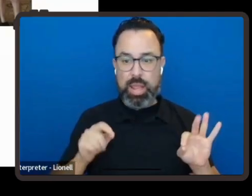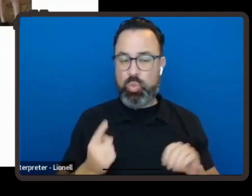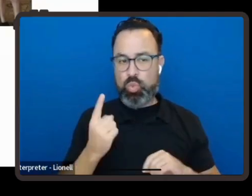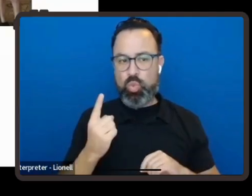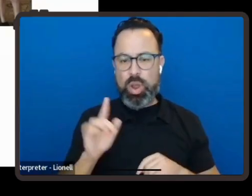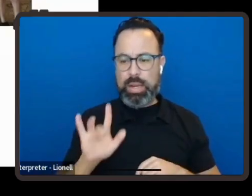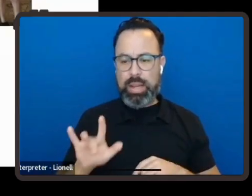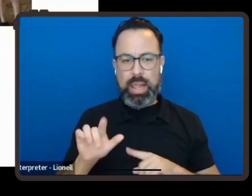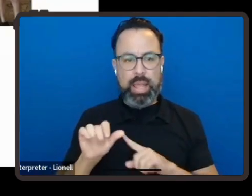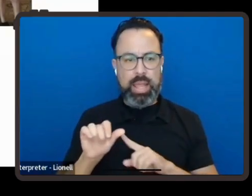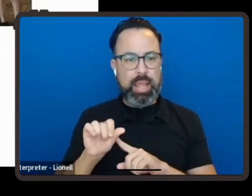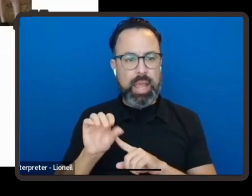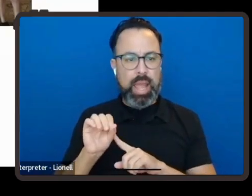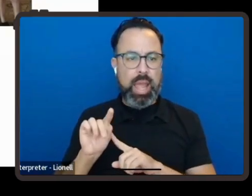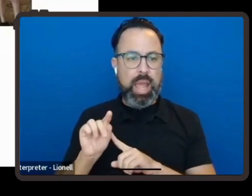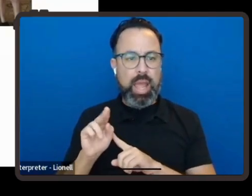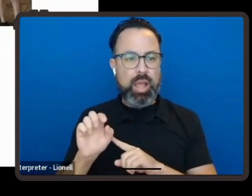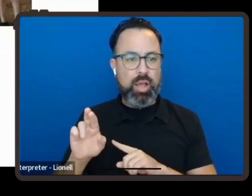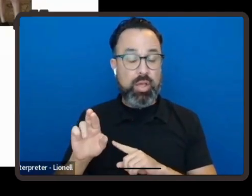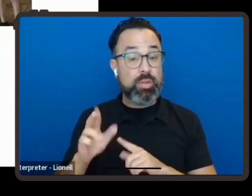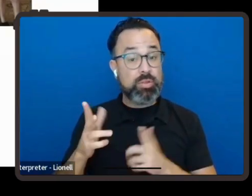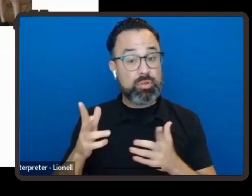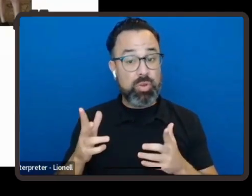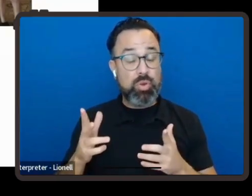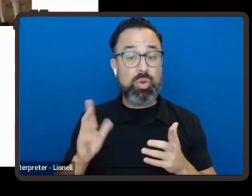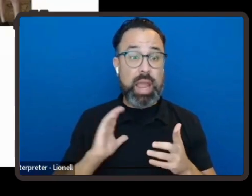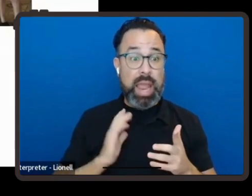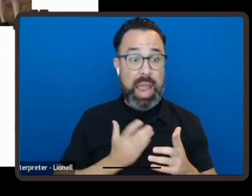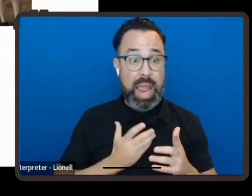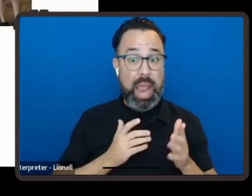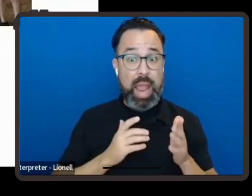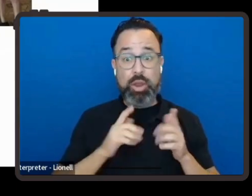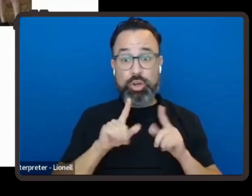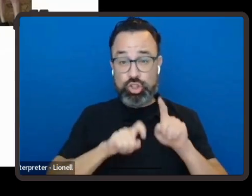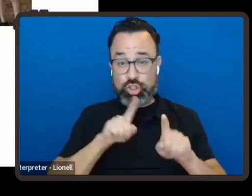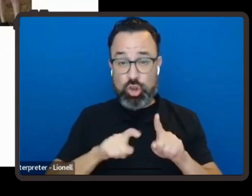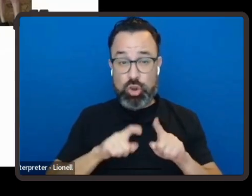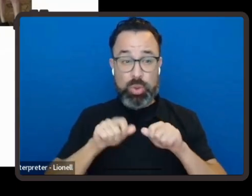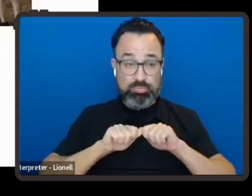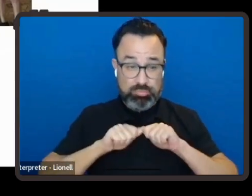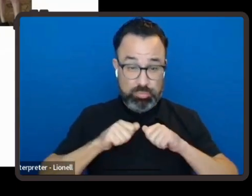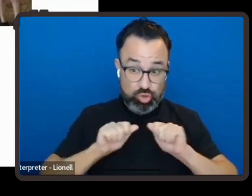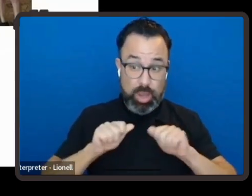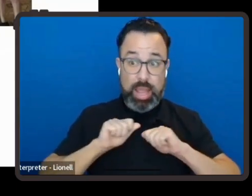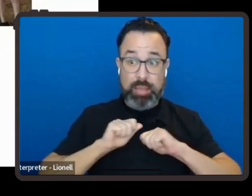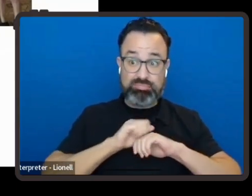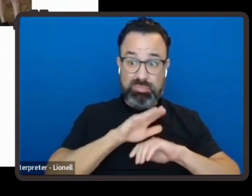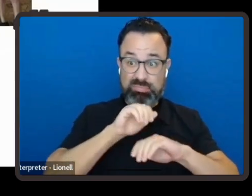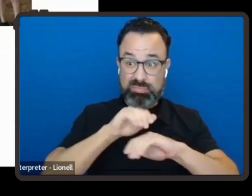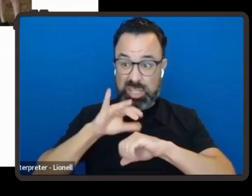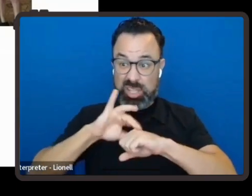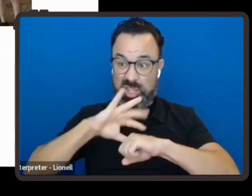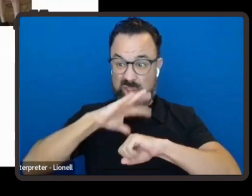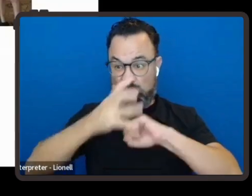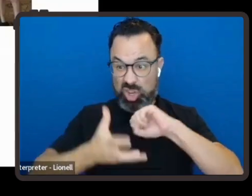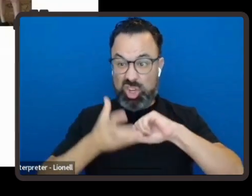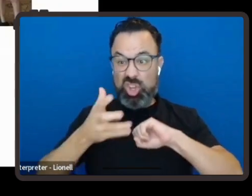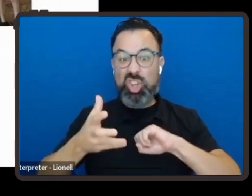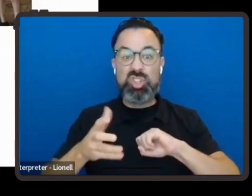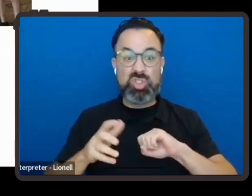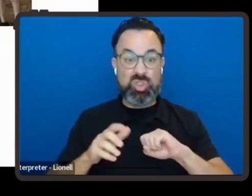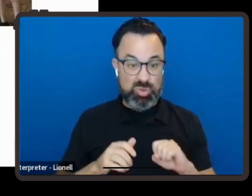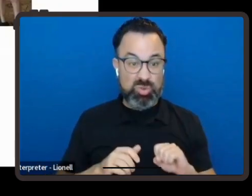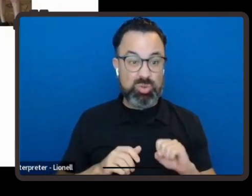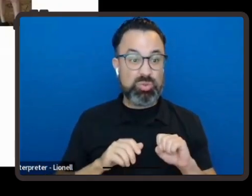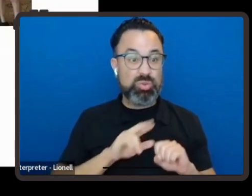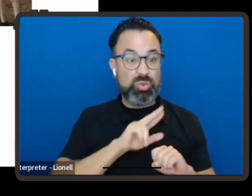We tried to spread our survey worldwide and got 48 answers from the US, 27